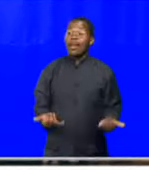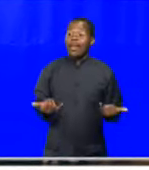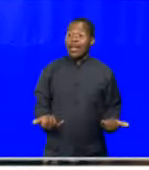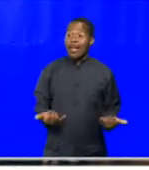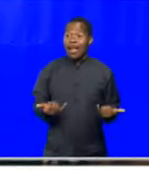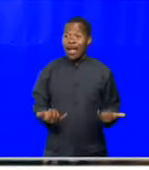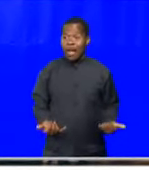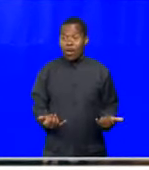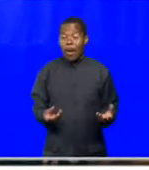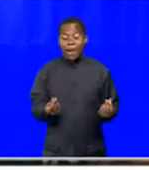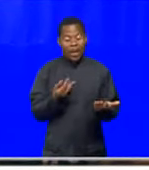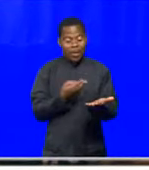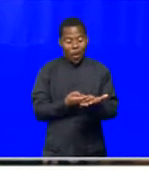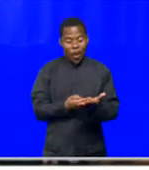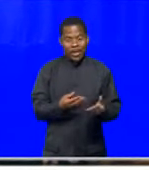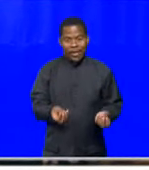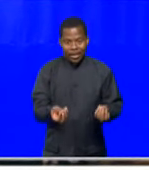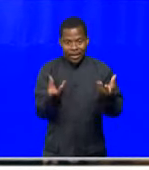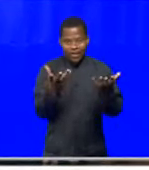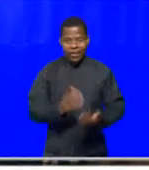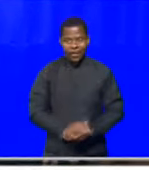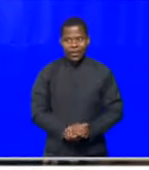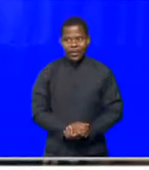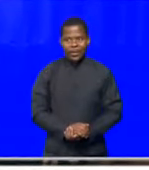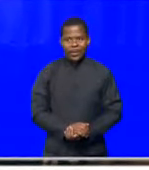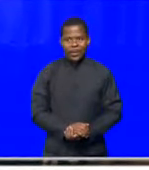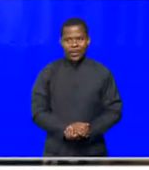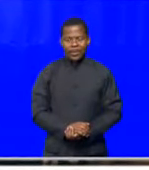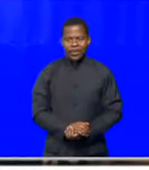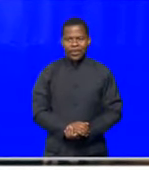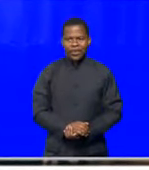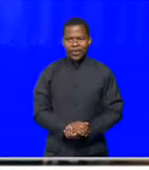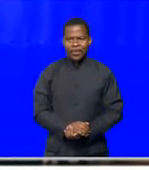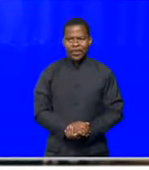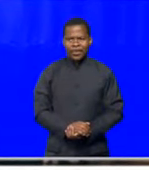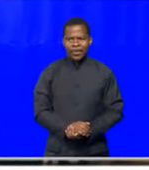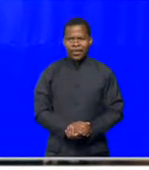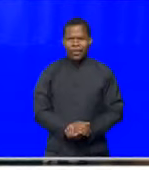Dear viewers, now take a look at our financial updates.